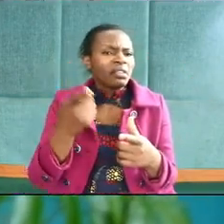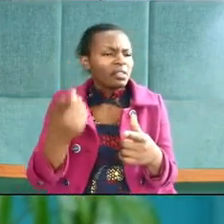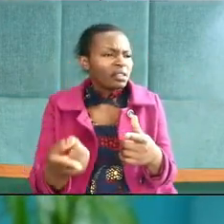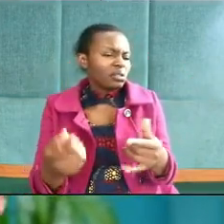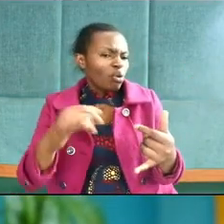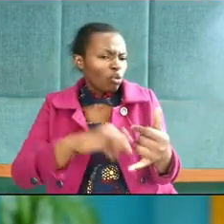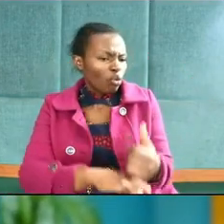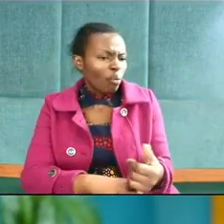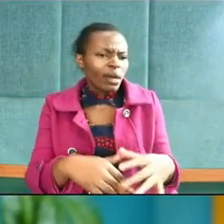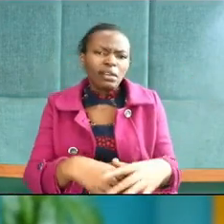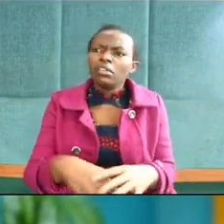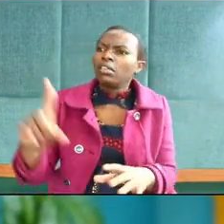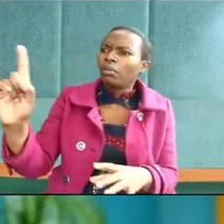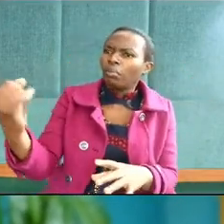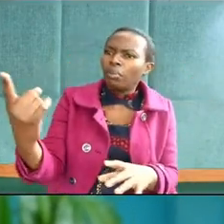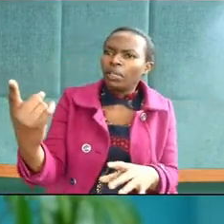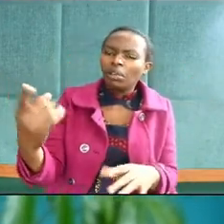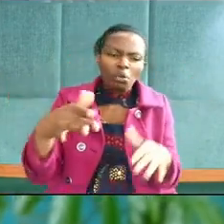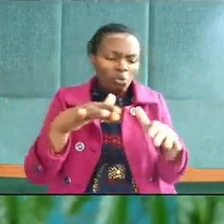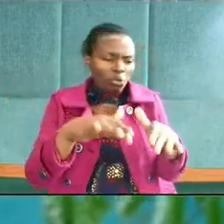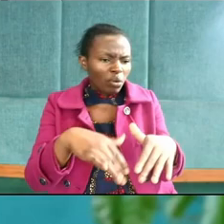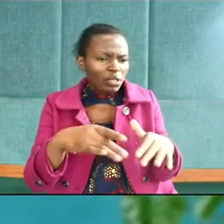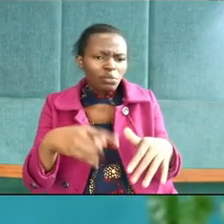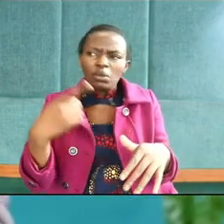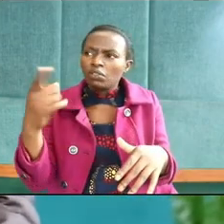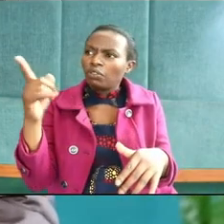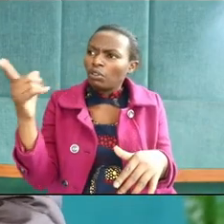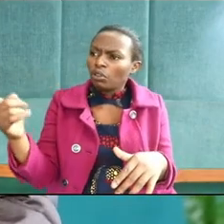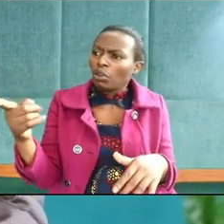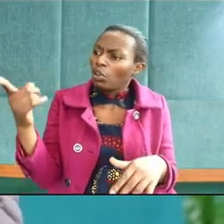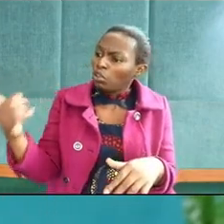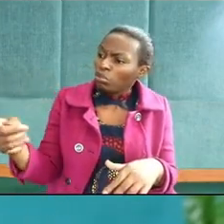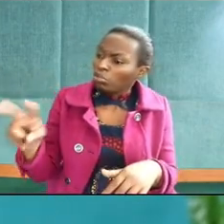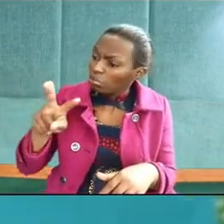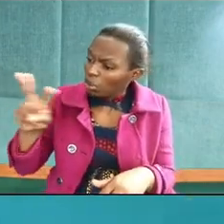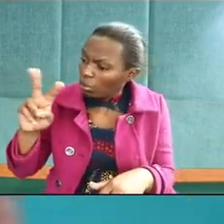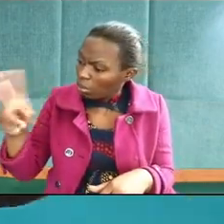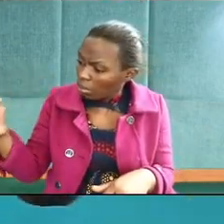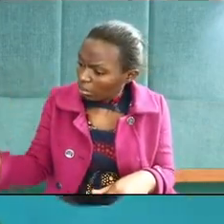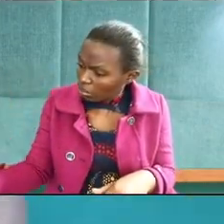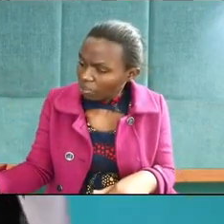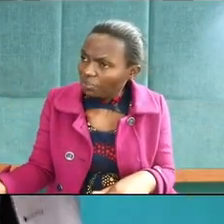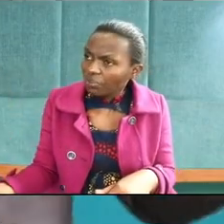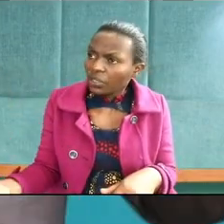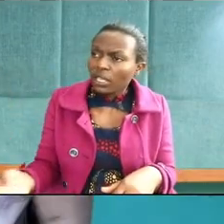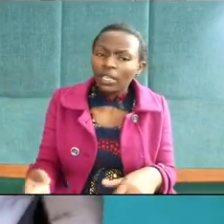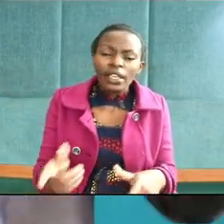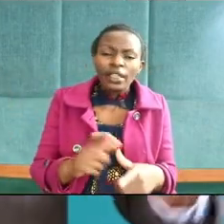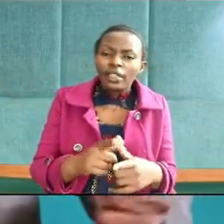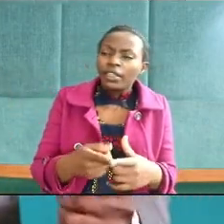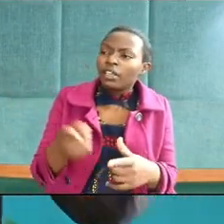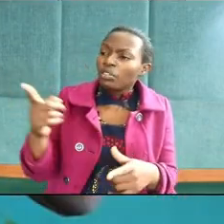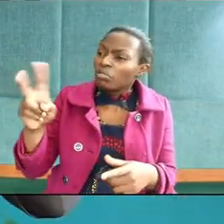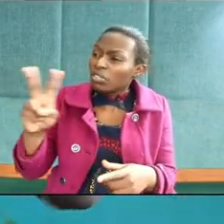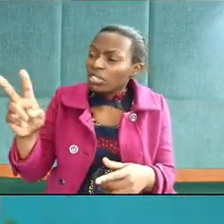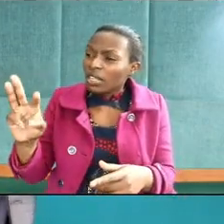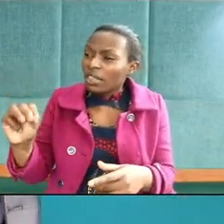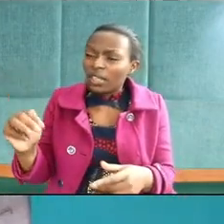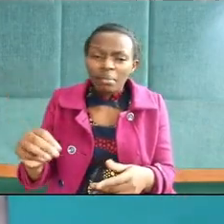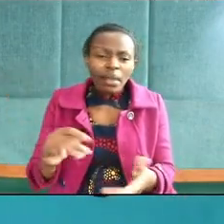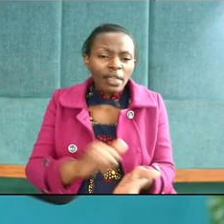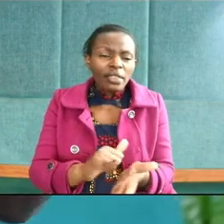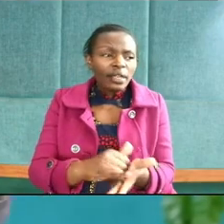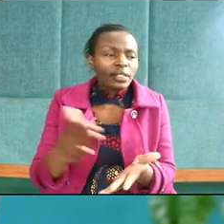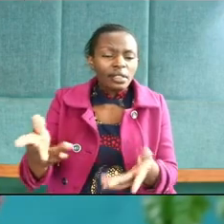to conceive in a home, you begin to look down upon them. They are not human being enough. You begin